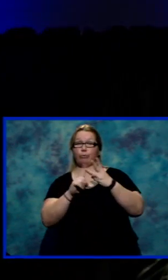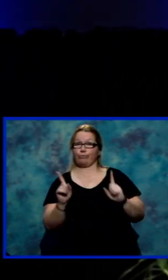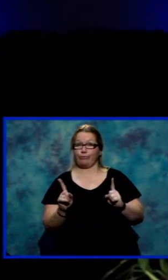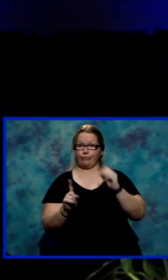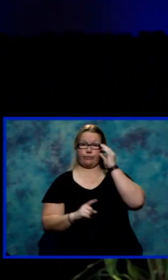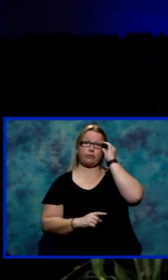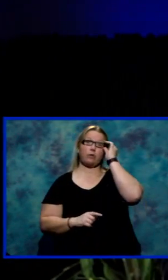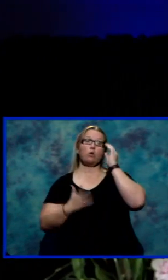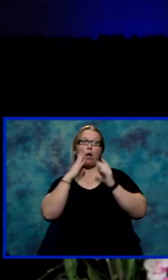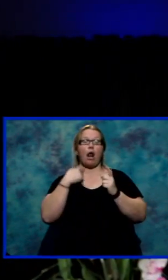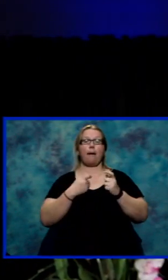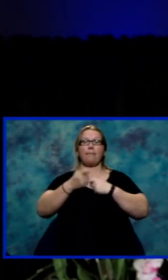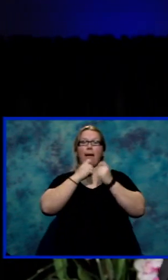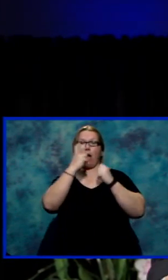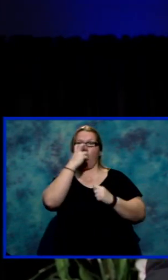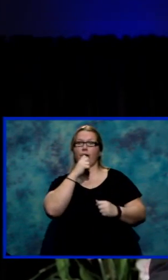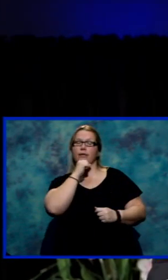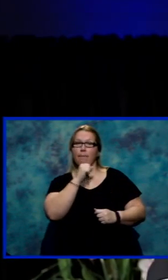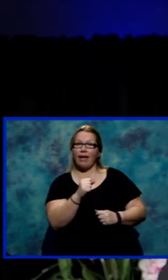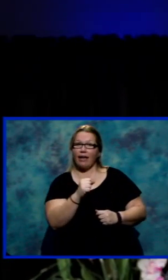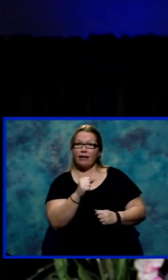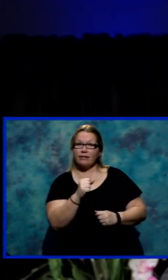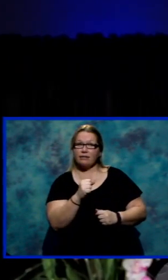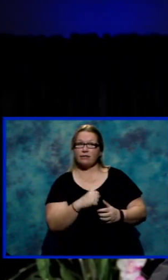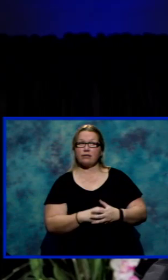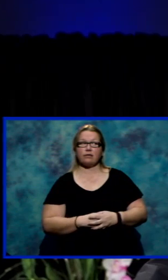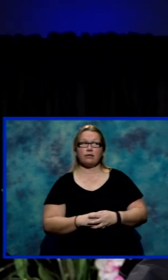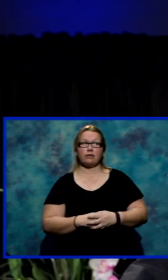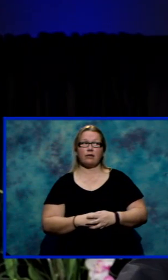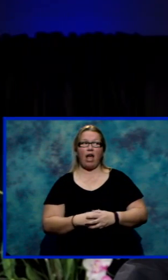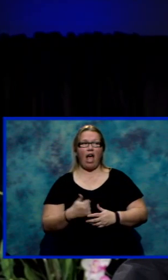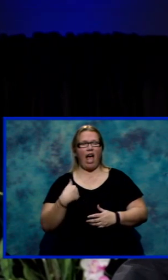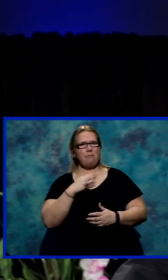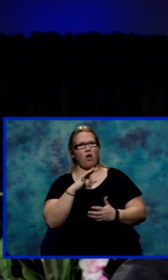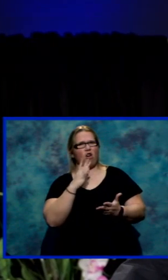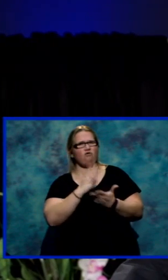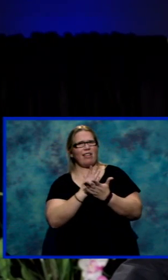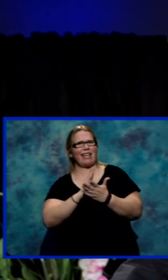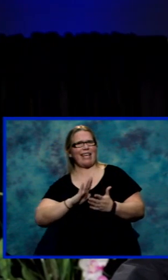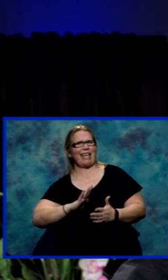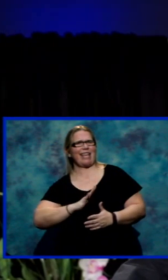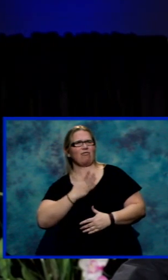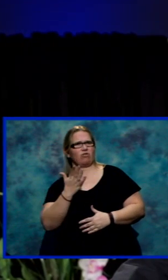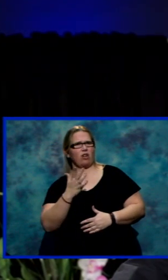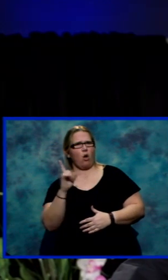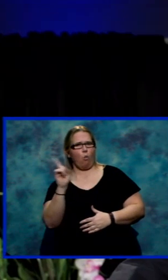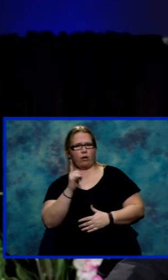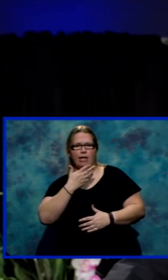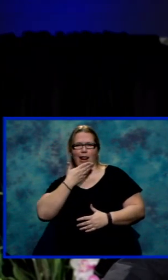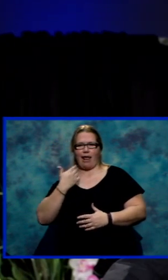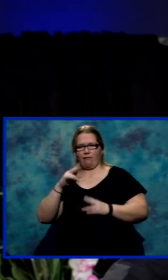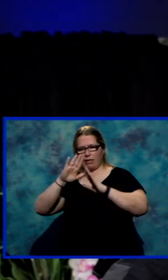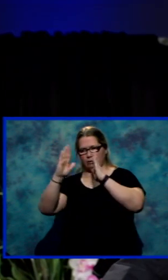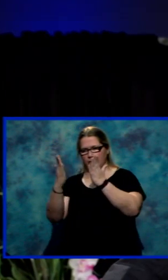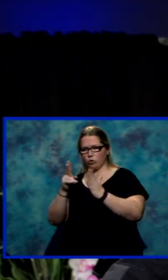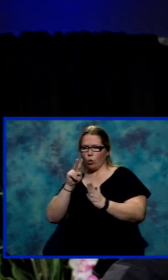as I get older as a man, I'm not as much interested in what is lovely in form and